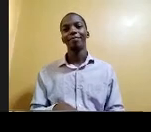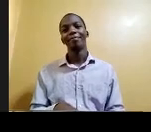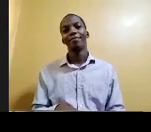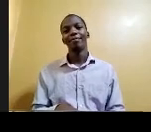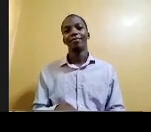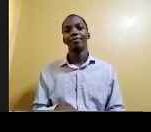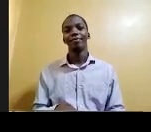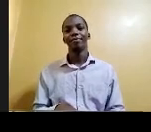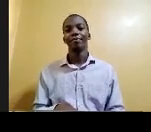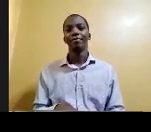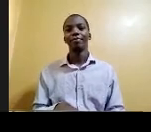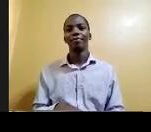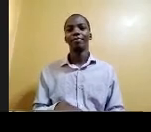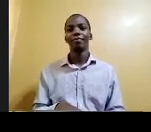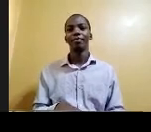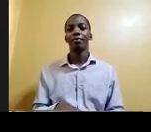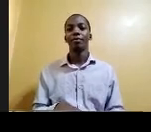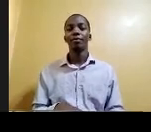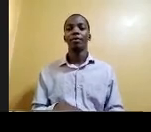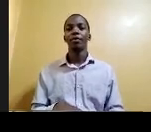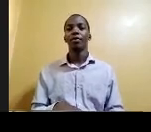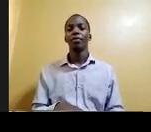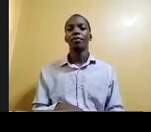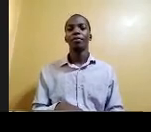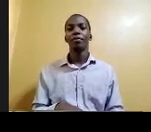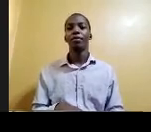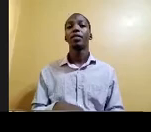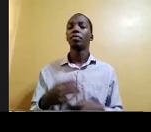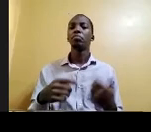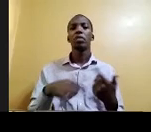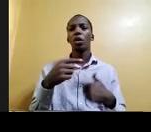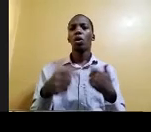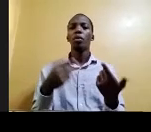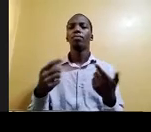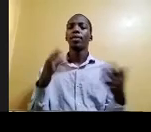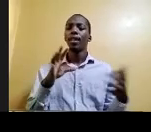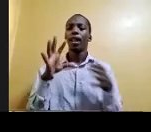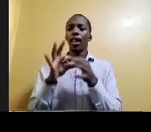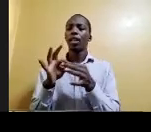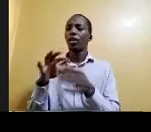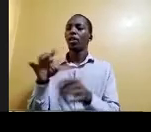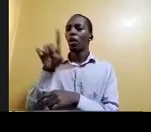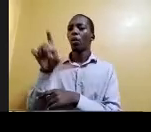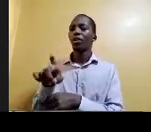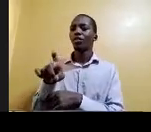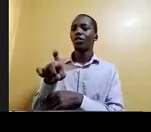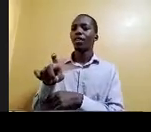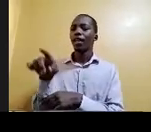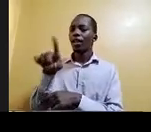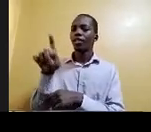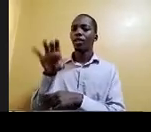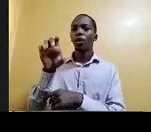of relevant acts that are still ongoing. And that's linked to another question that was asked to Elena